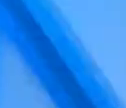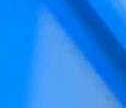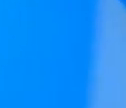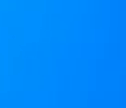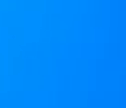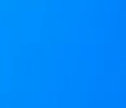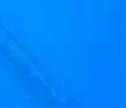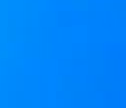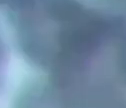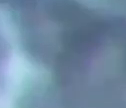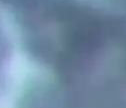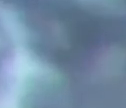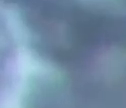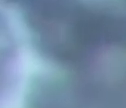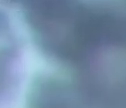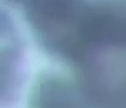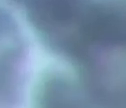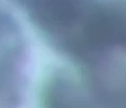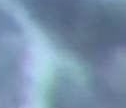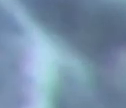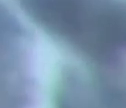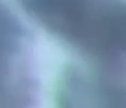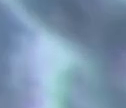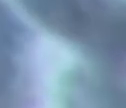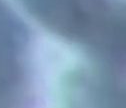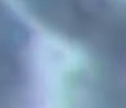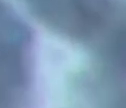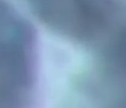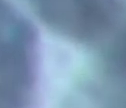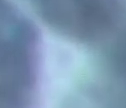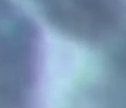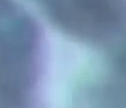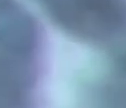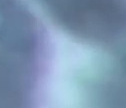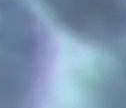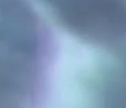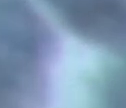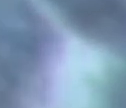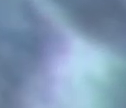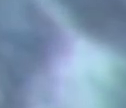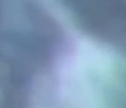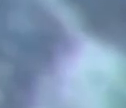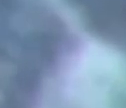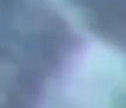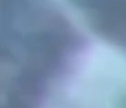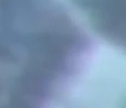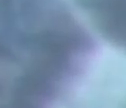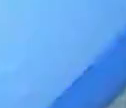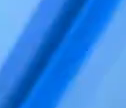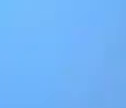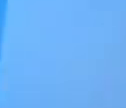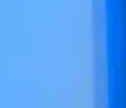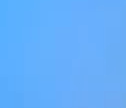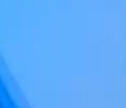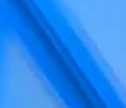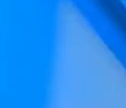In the Bahamas Tonight, the National Report, COVID and public events, where things stand.